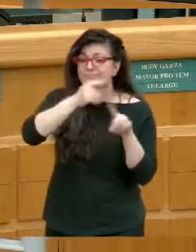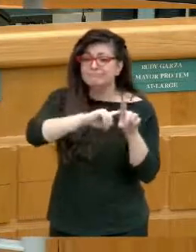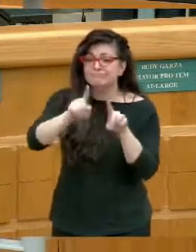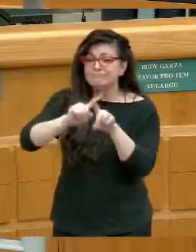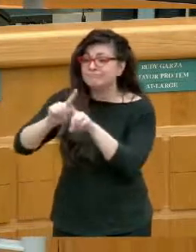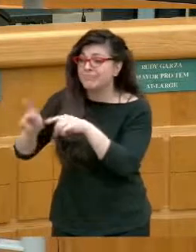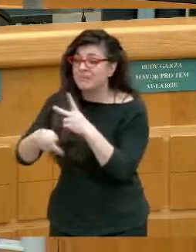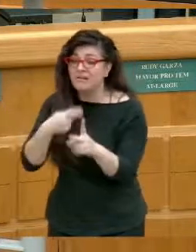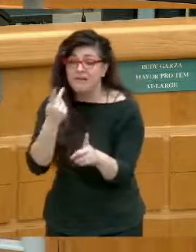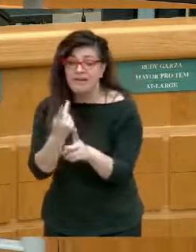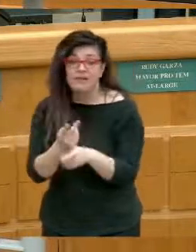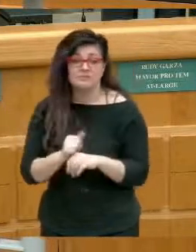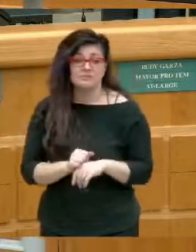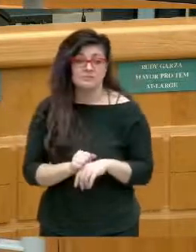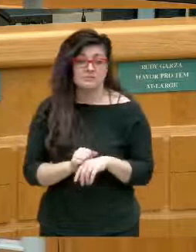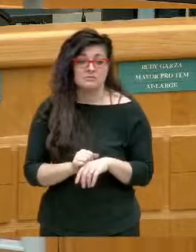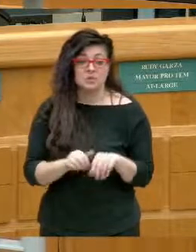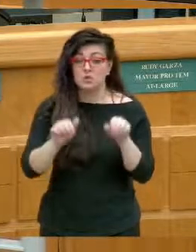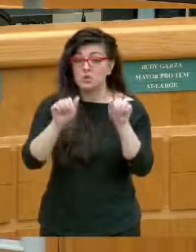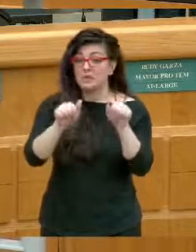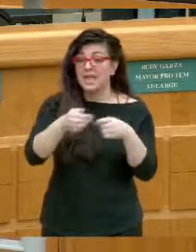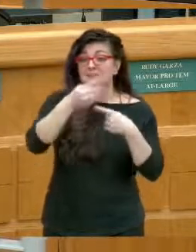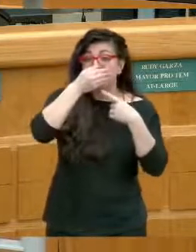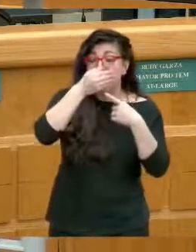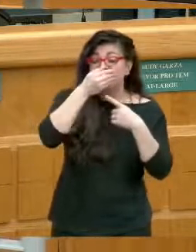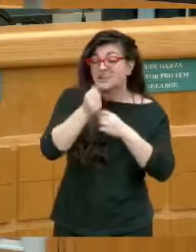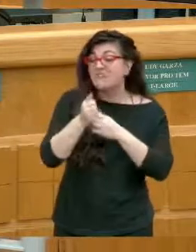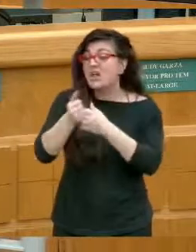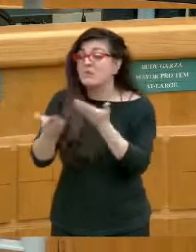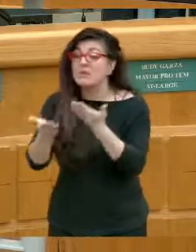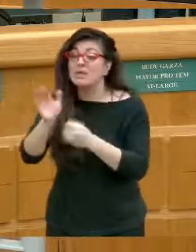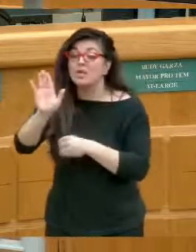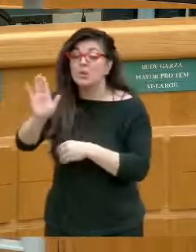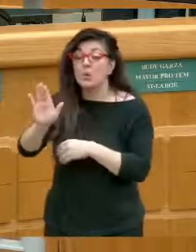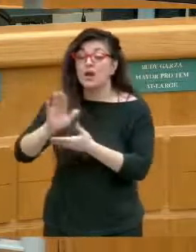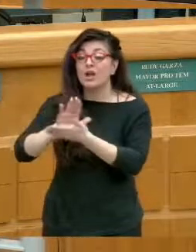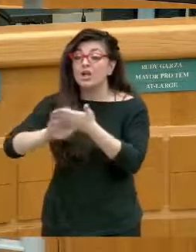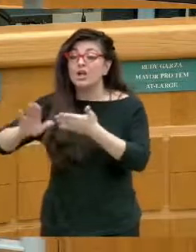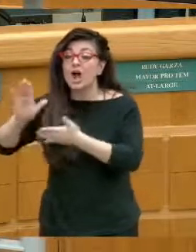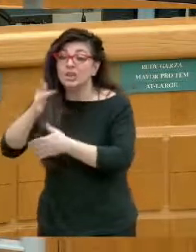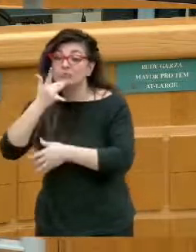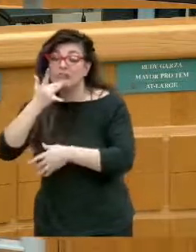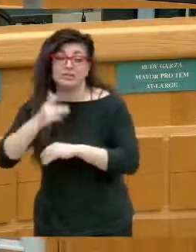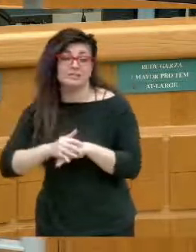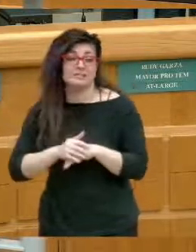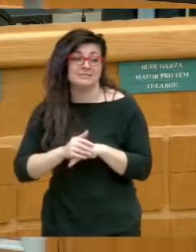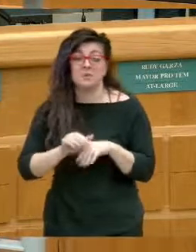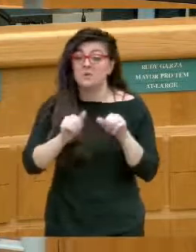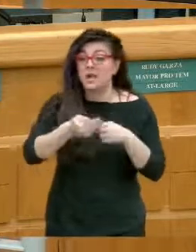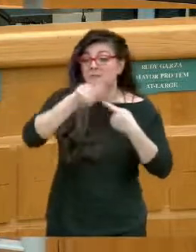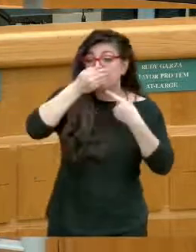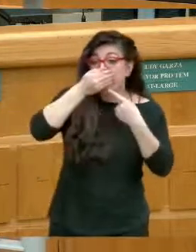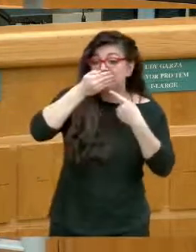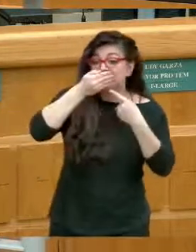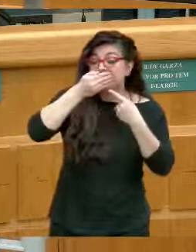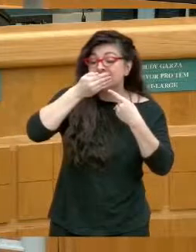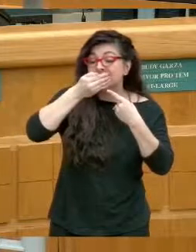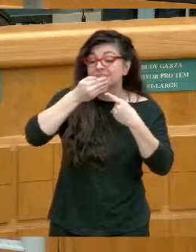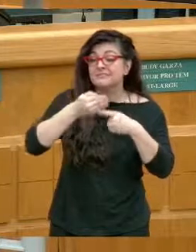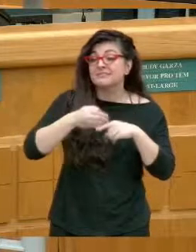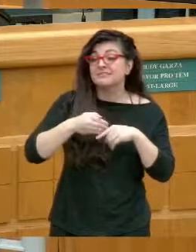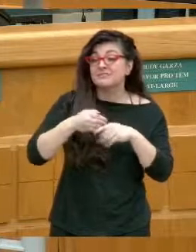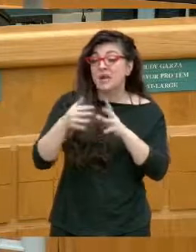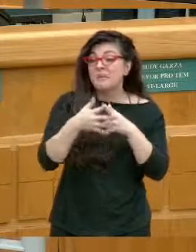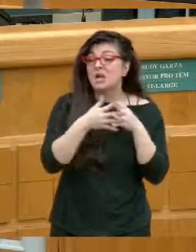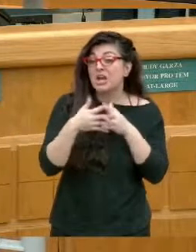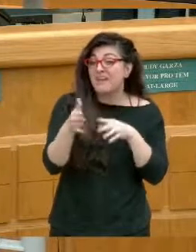masks based on your alma mater, which I saw earlier today in the room. You can wear American flag masks, which I saw being worn by the